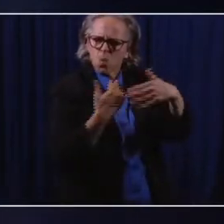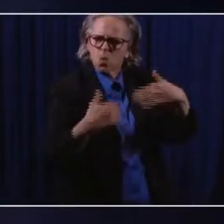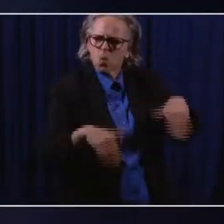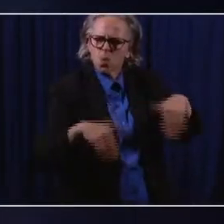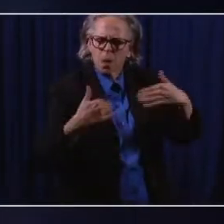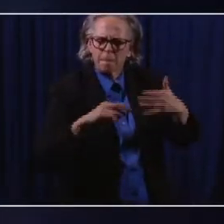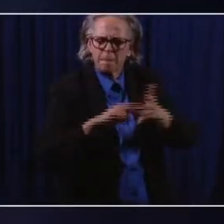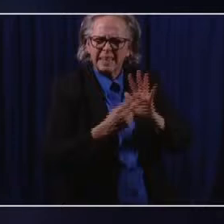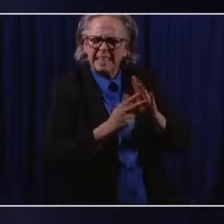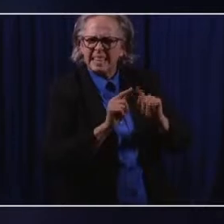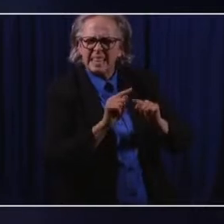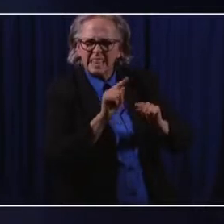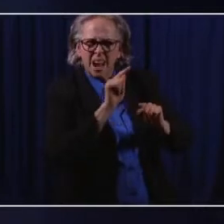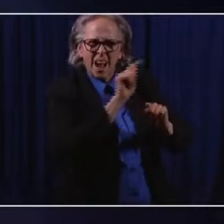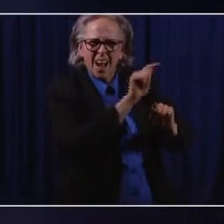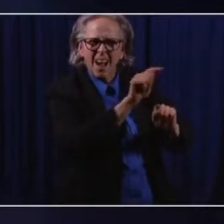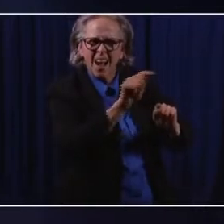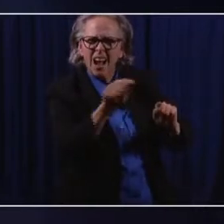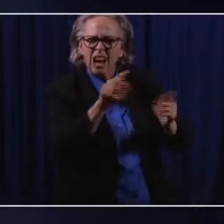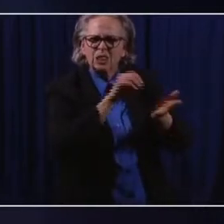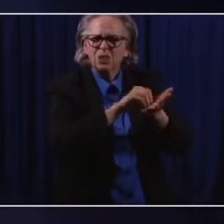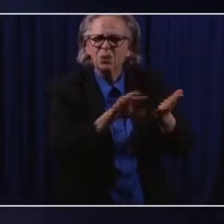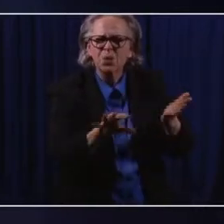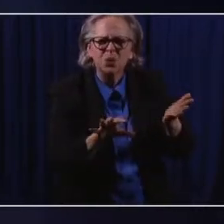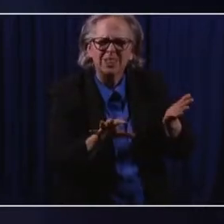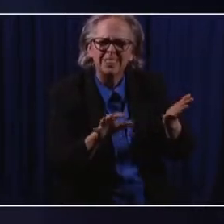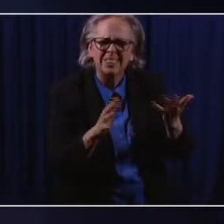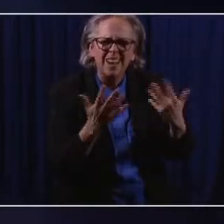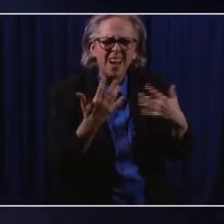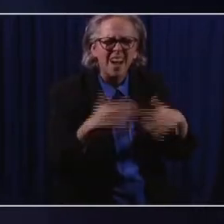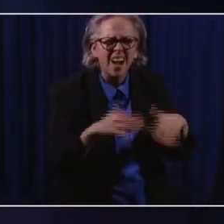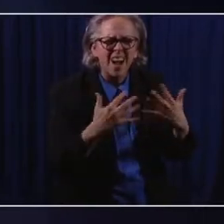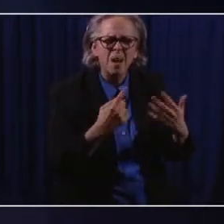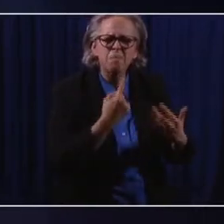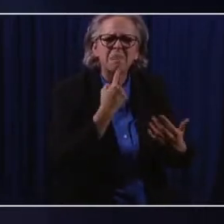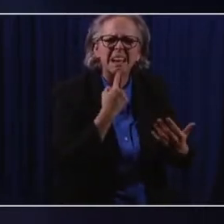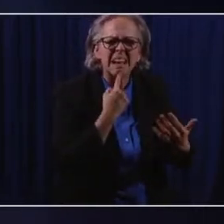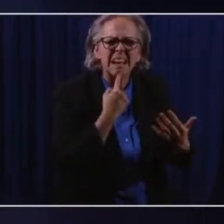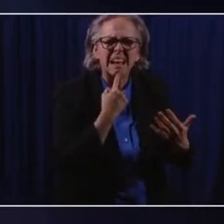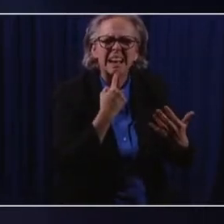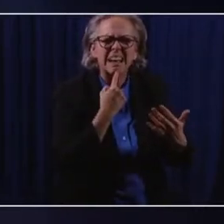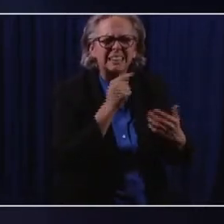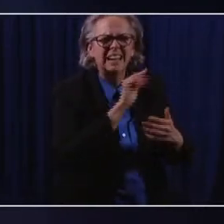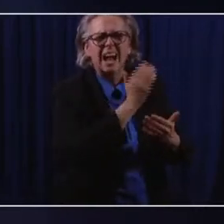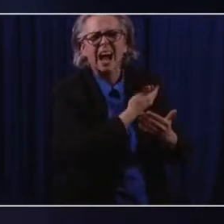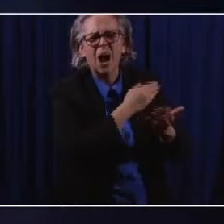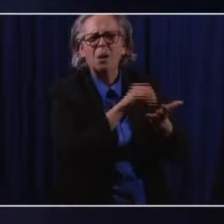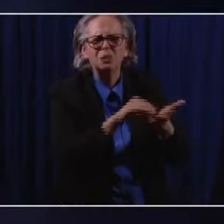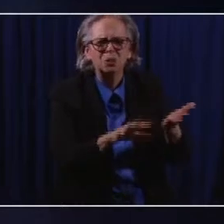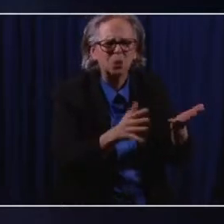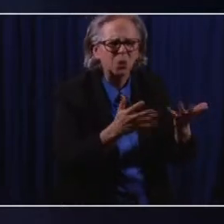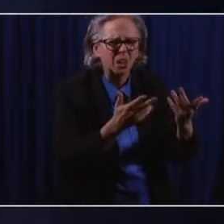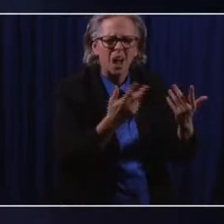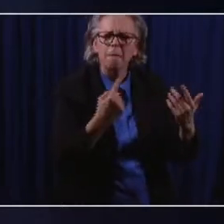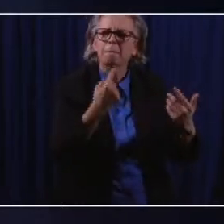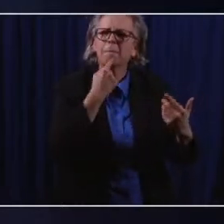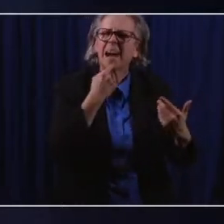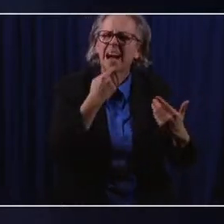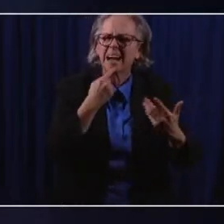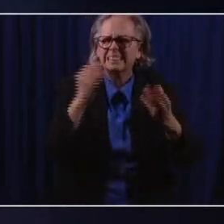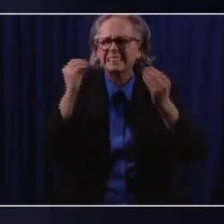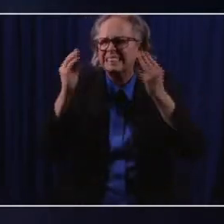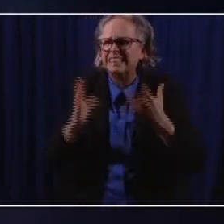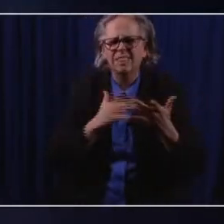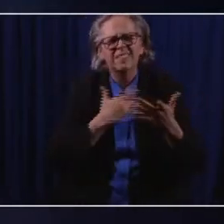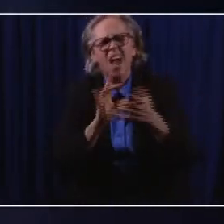that we've missed all this time, but also those students missing school and their teachers, and having that regular